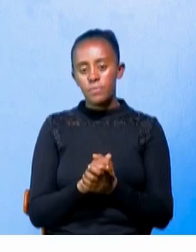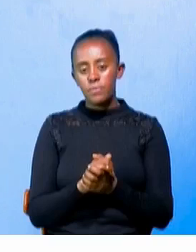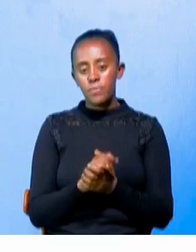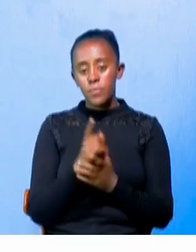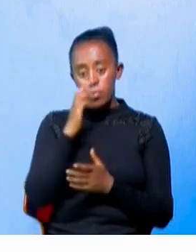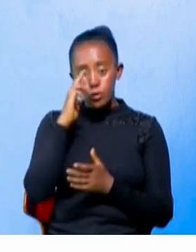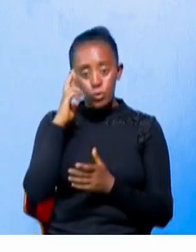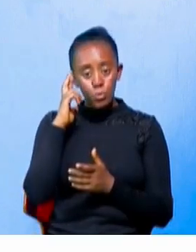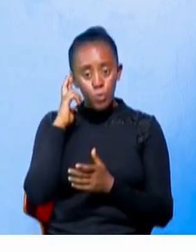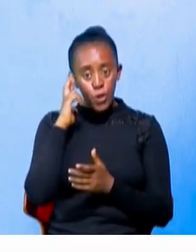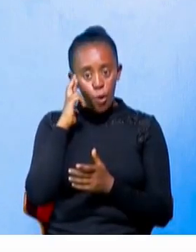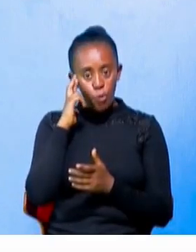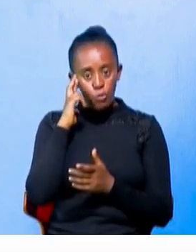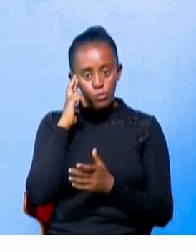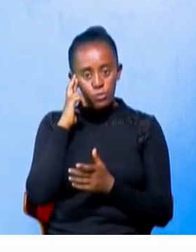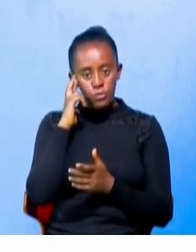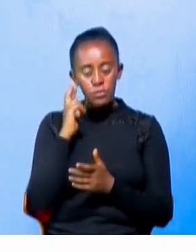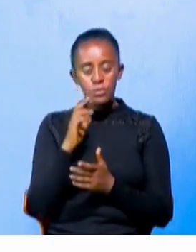Because